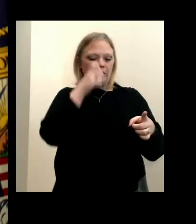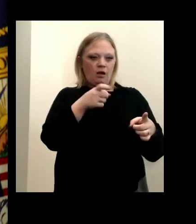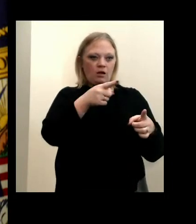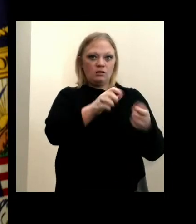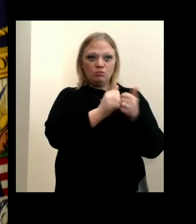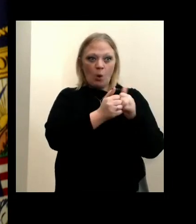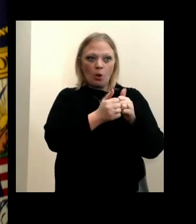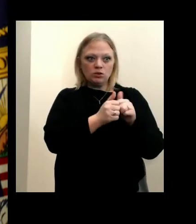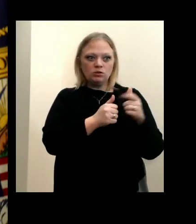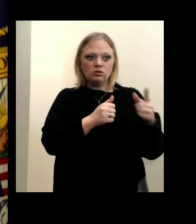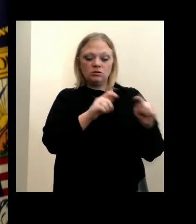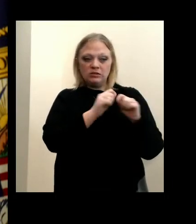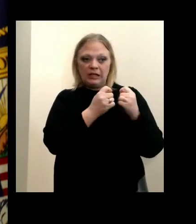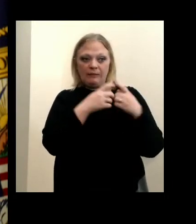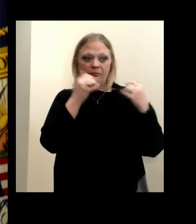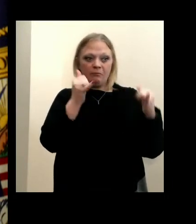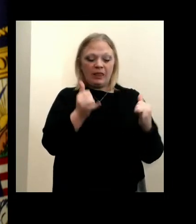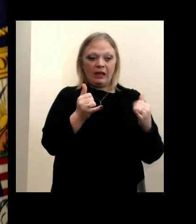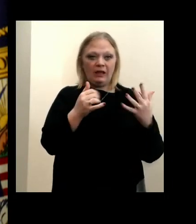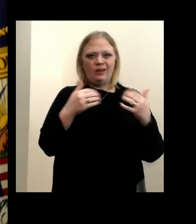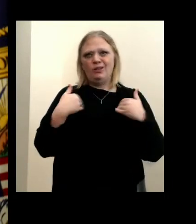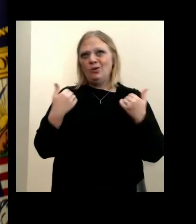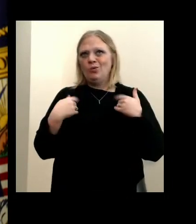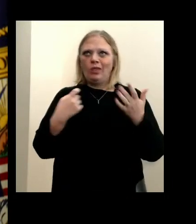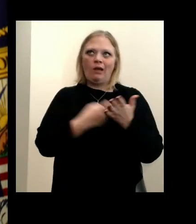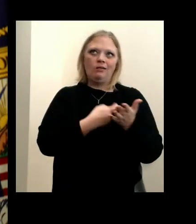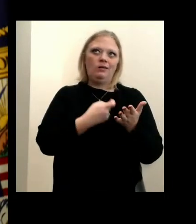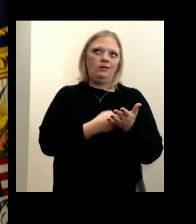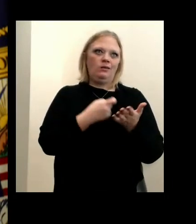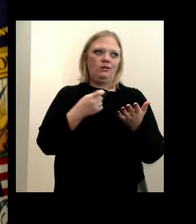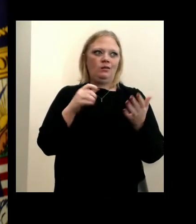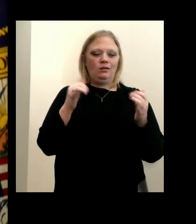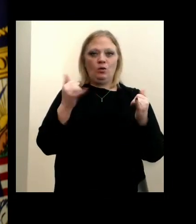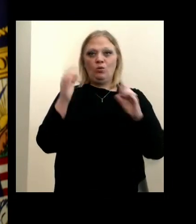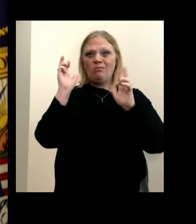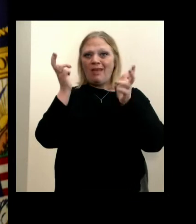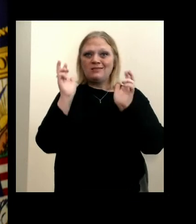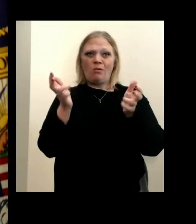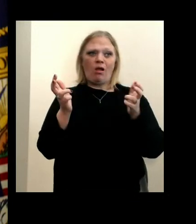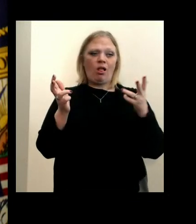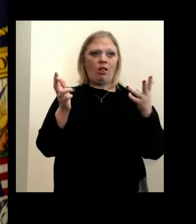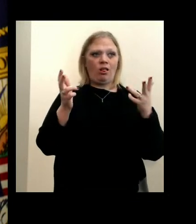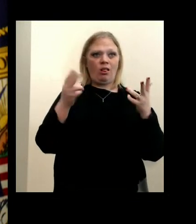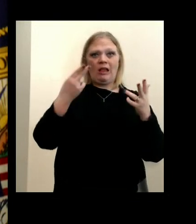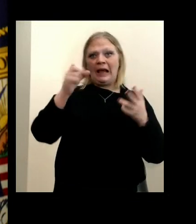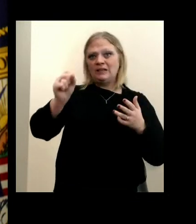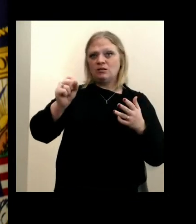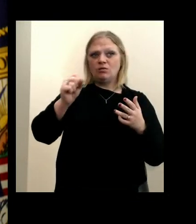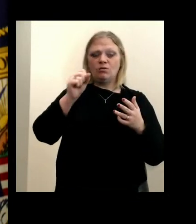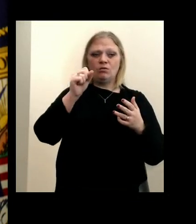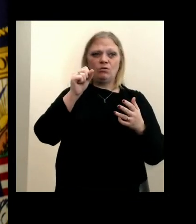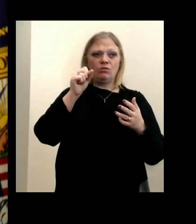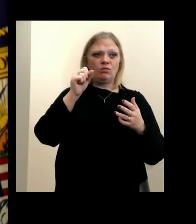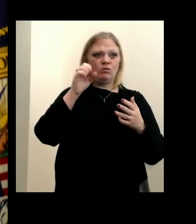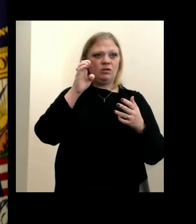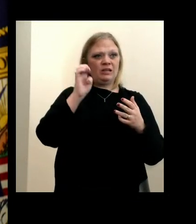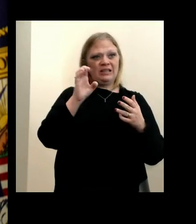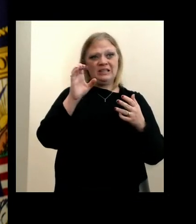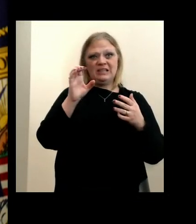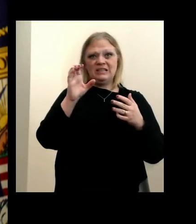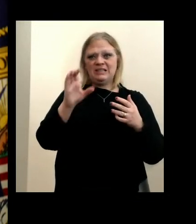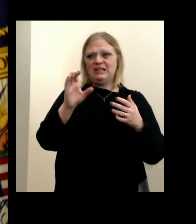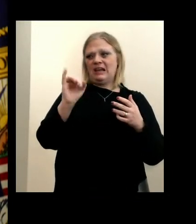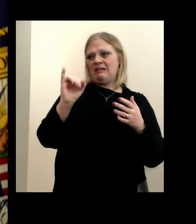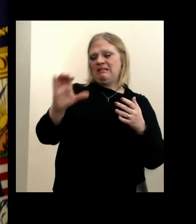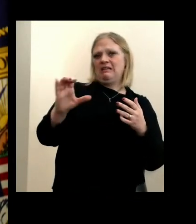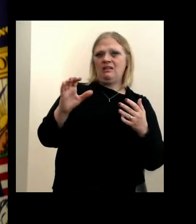sports being played, and whether it's a youth hockey league, a youth basketball league, high school, ECIC,